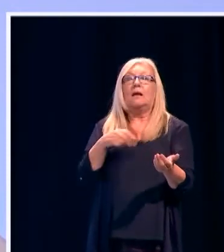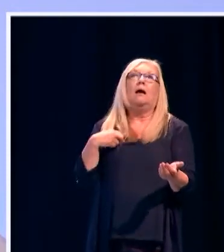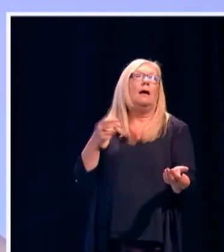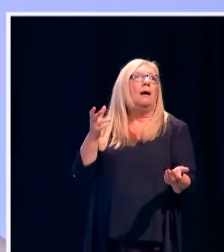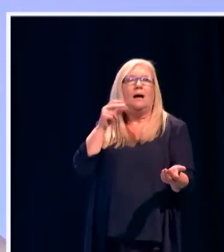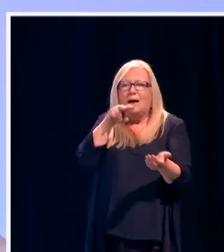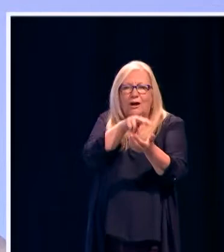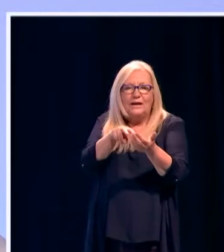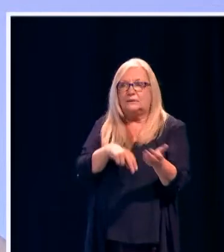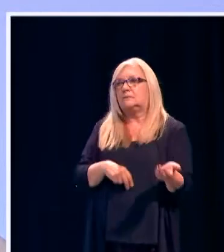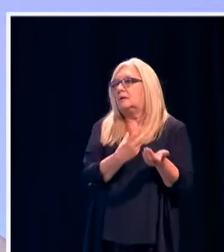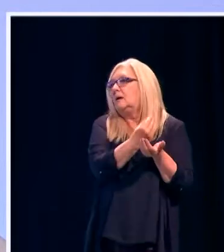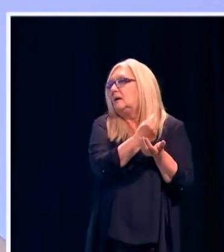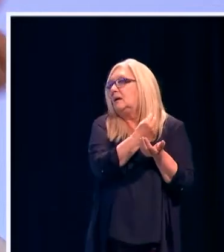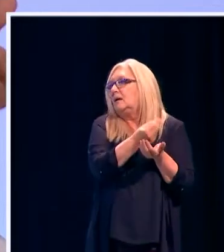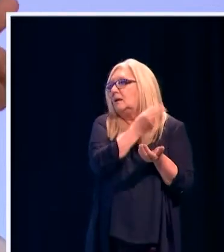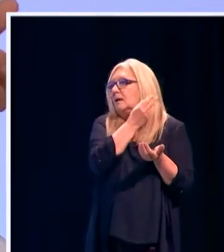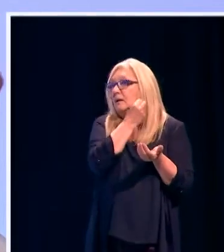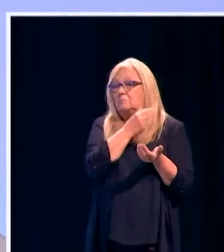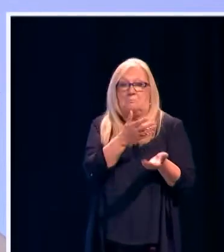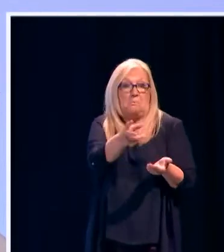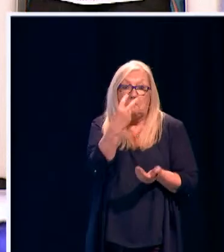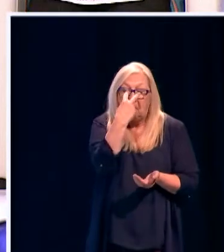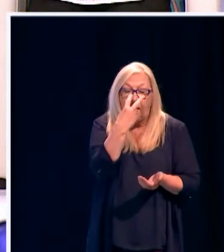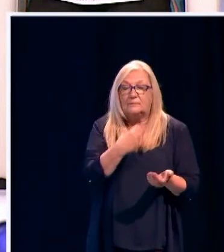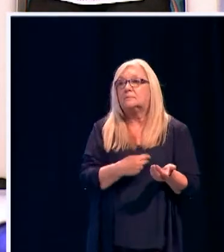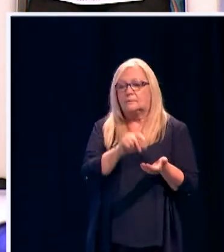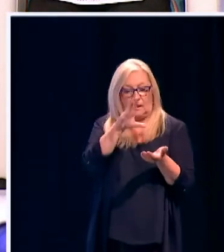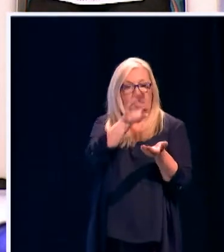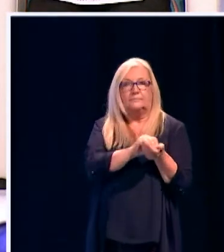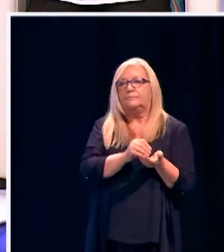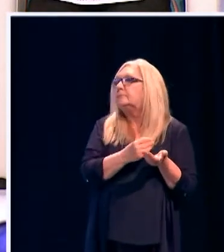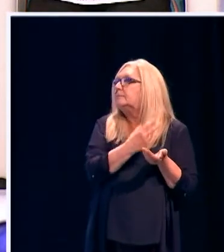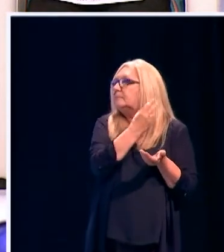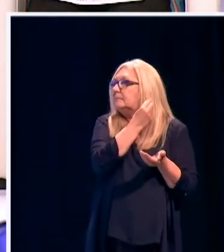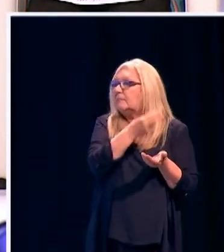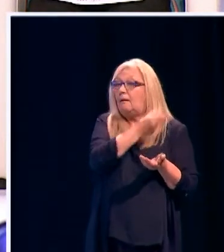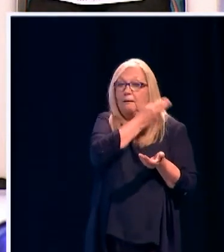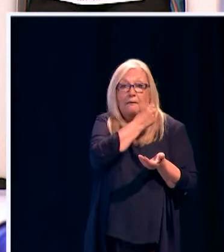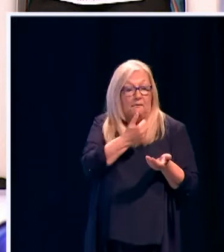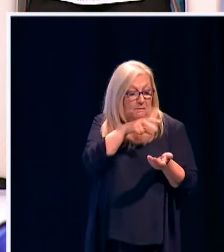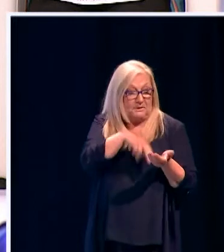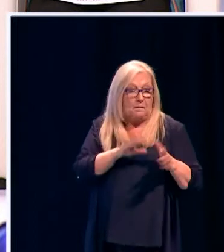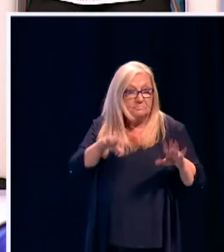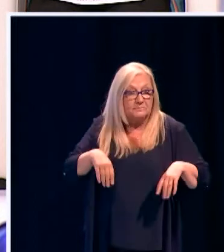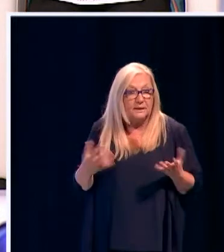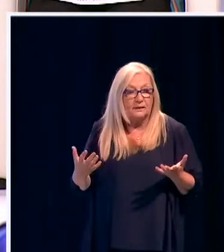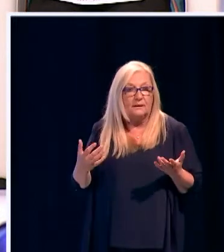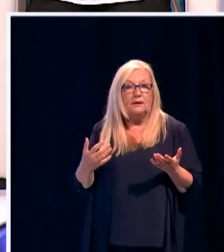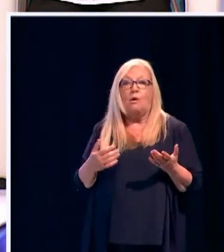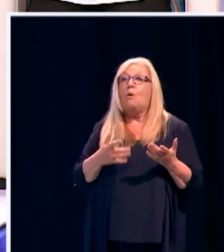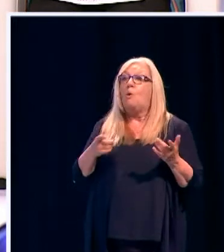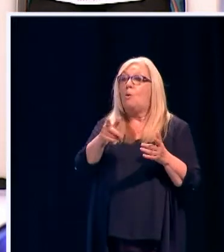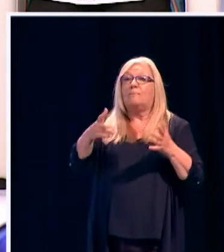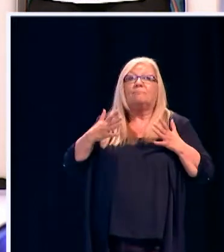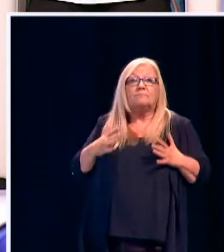benefits everybody. That benefits people who are blind, it benefits people with physical disabilities, but it also benefits people who have, who've just not